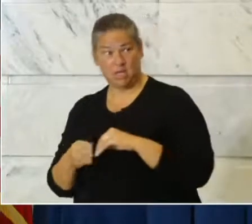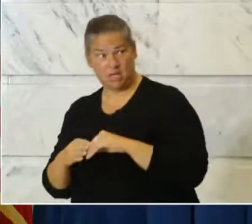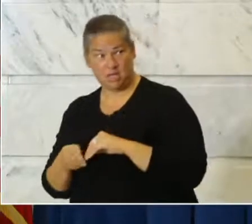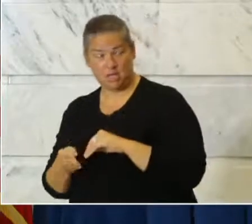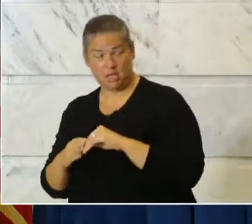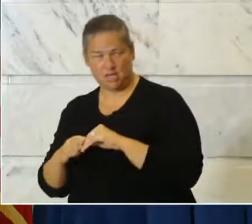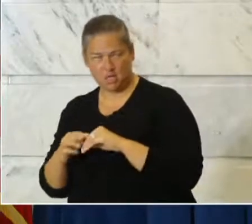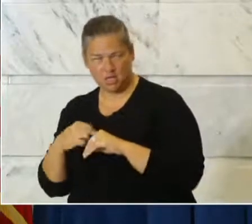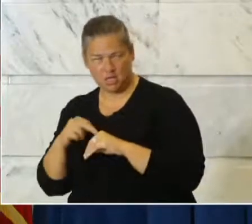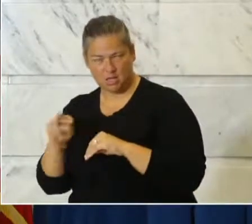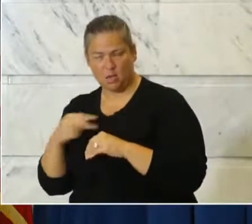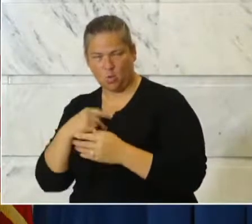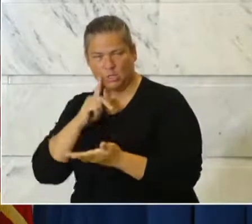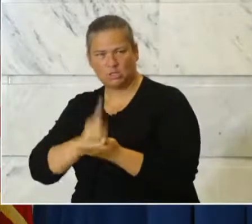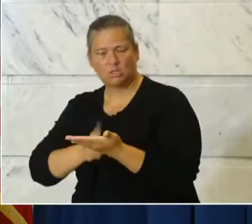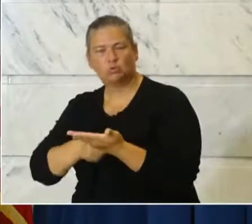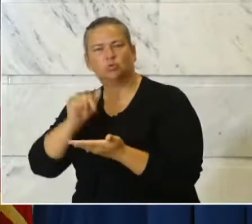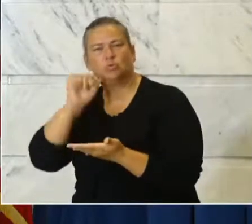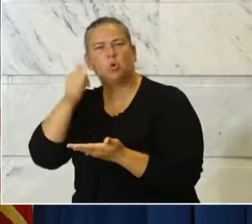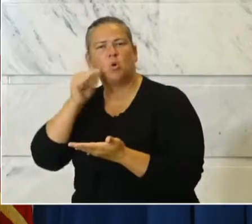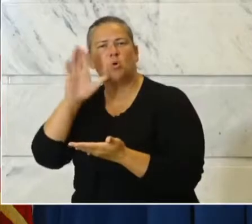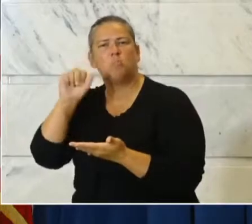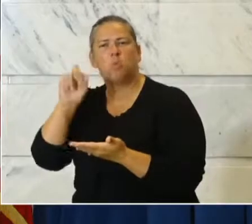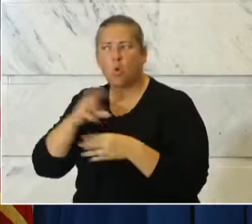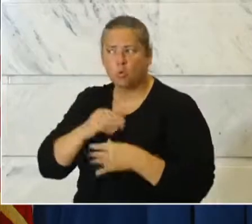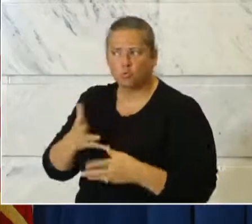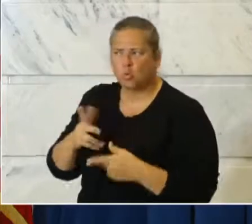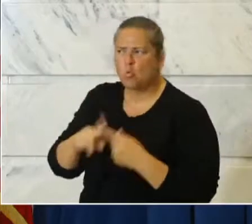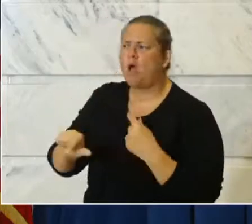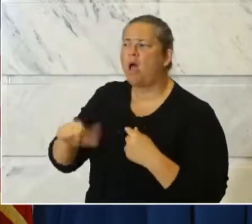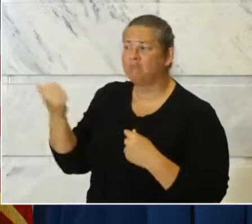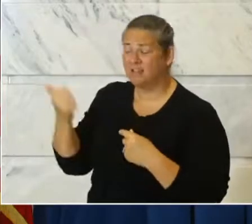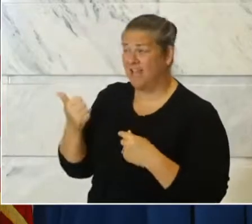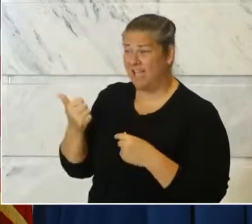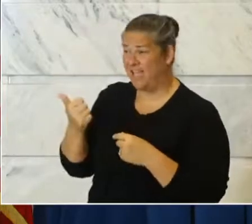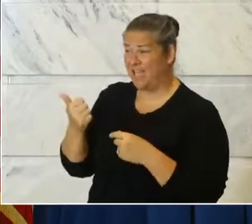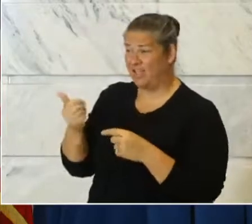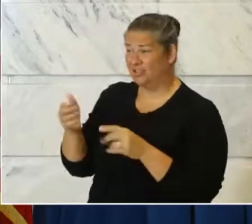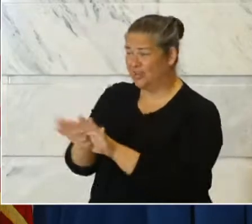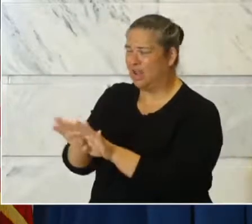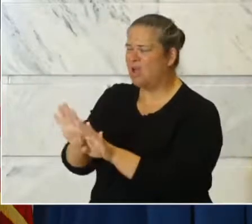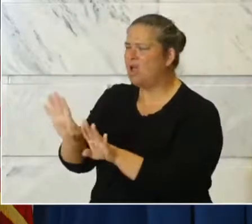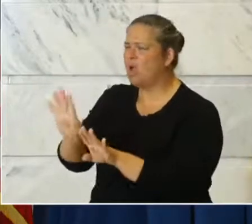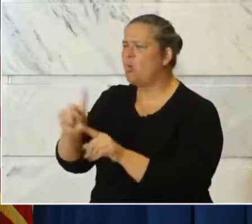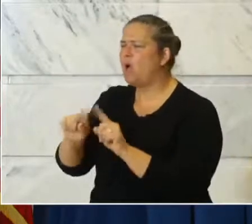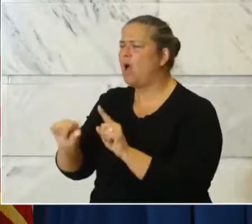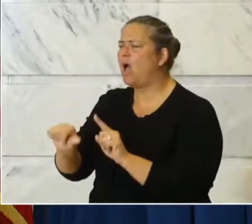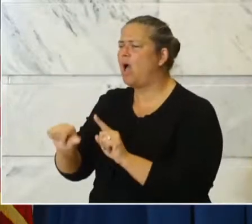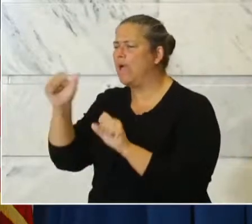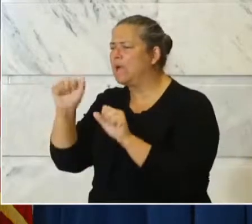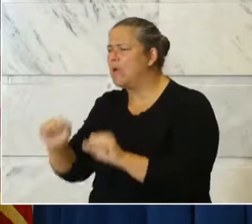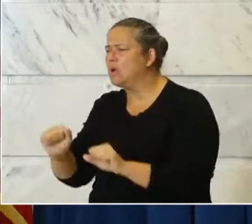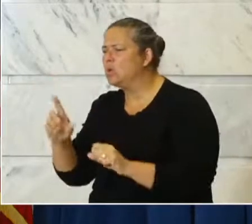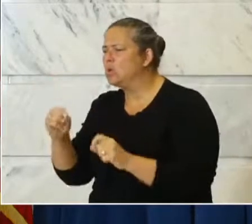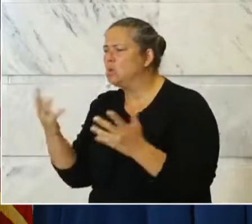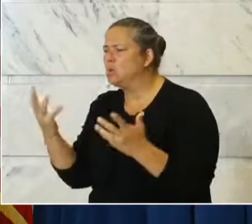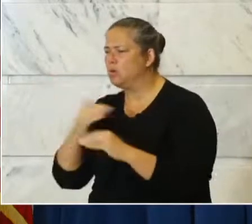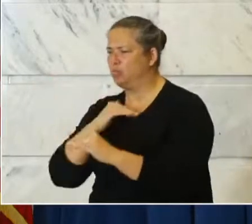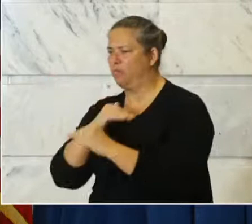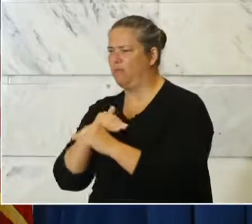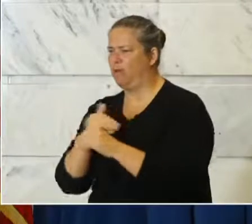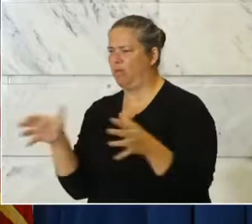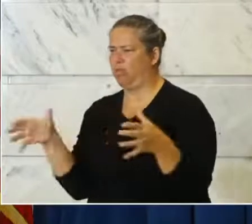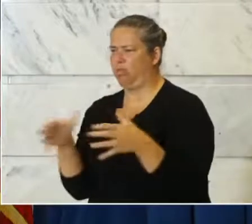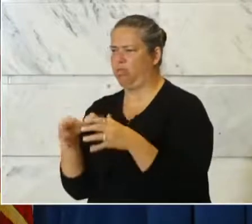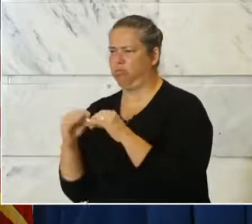number of bar owners about what other steps that we could take that could prevent the types of congregation that we are seeing